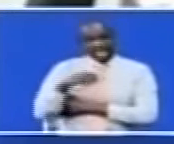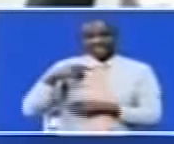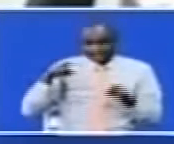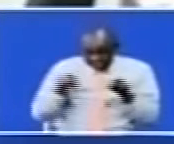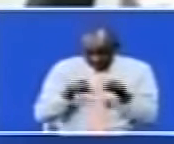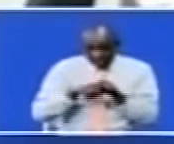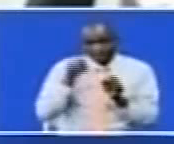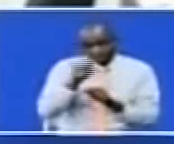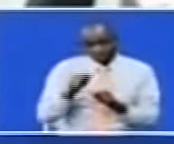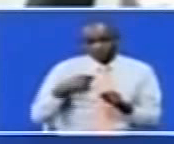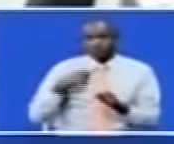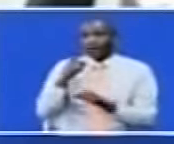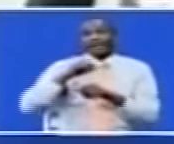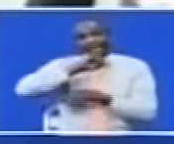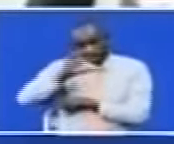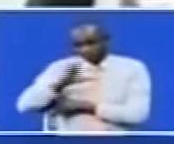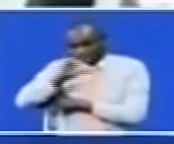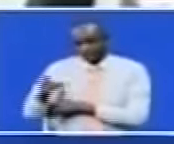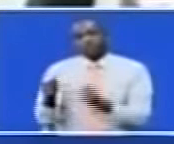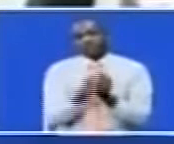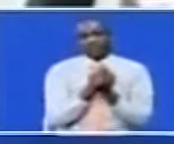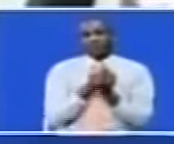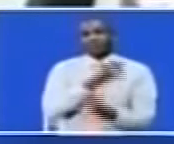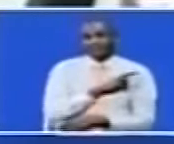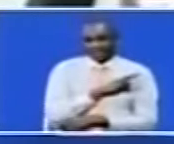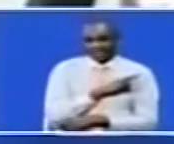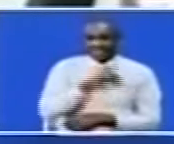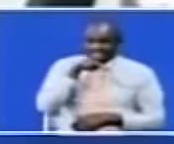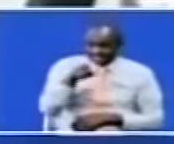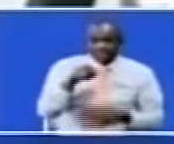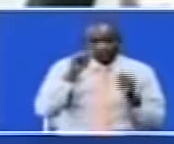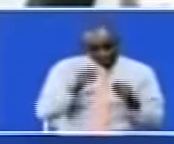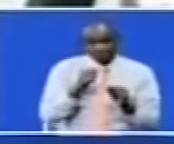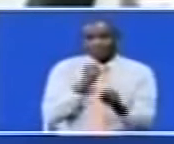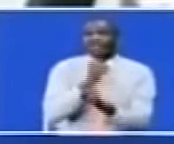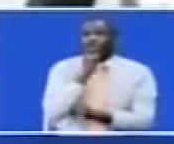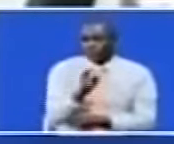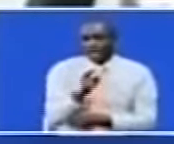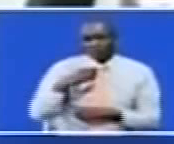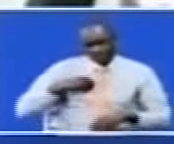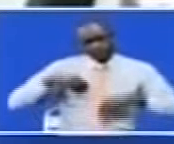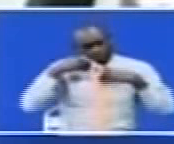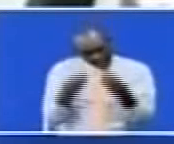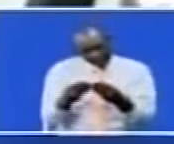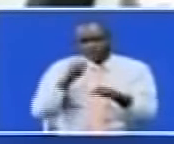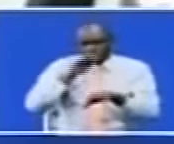seamless transition from one county to another. The purpose of this economic block is to ensure that we provide a conducive environment that